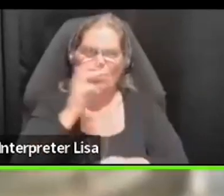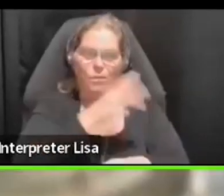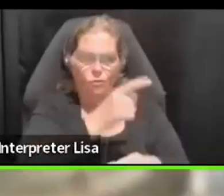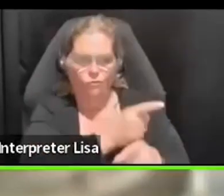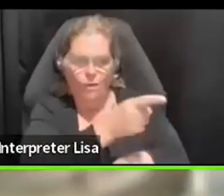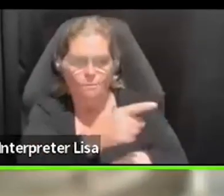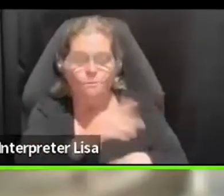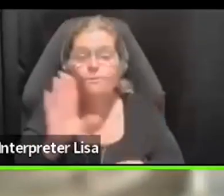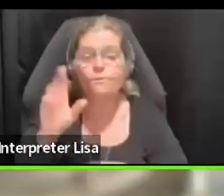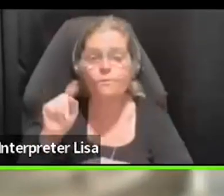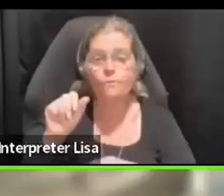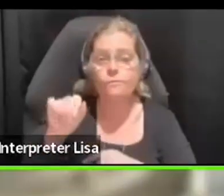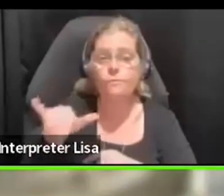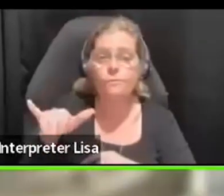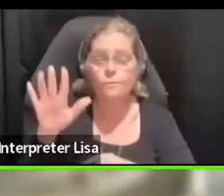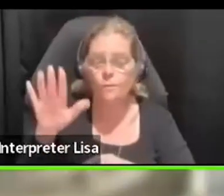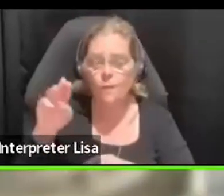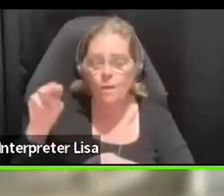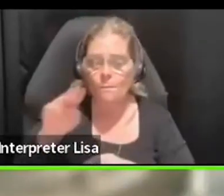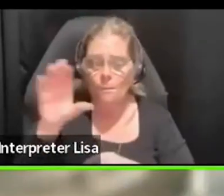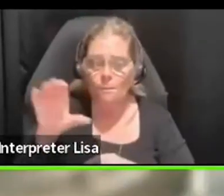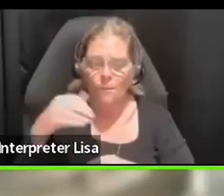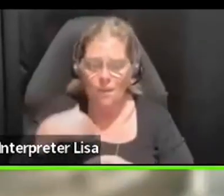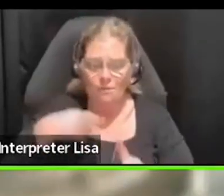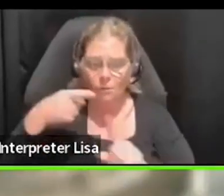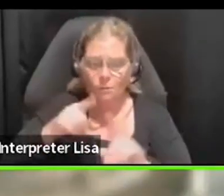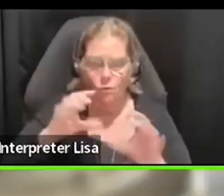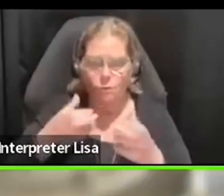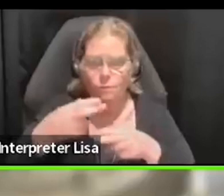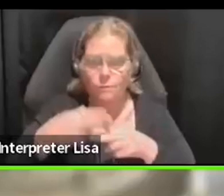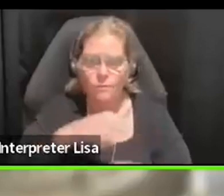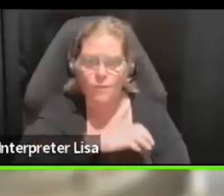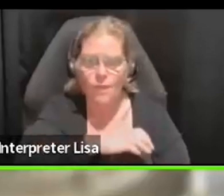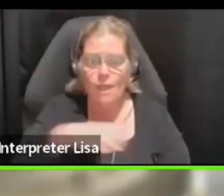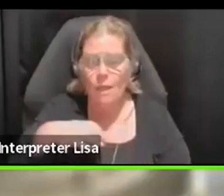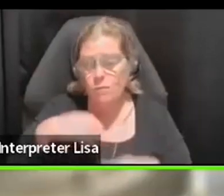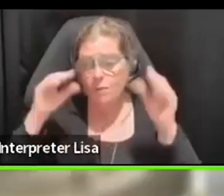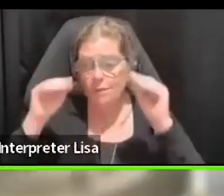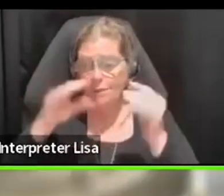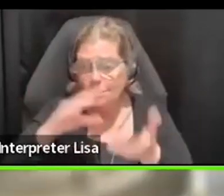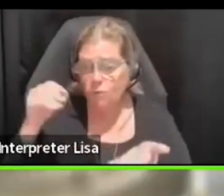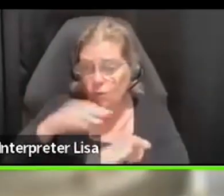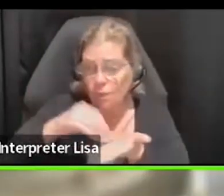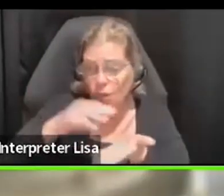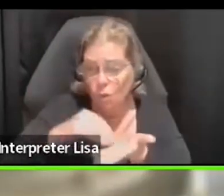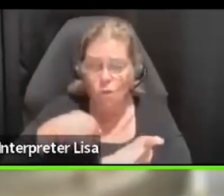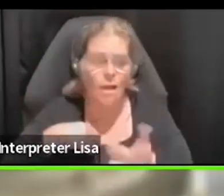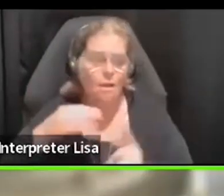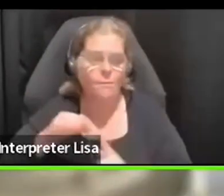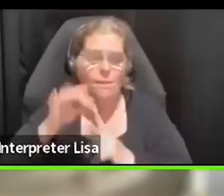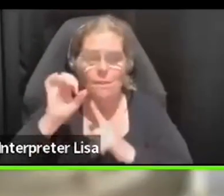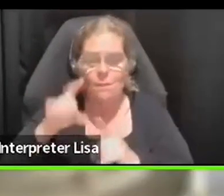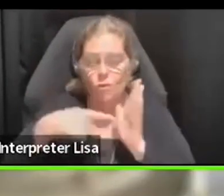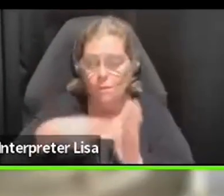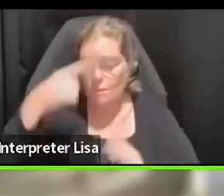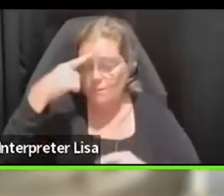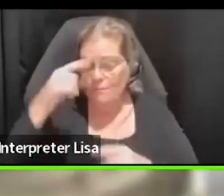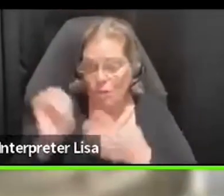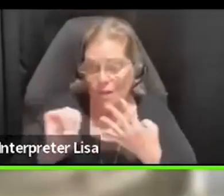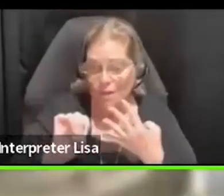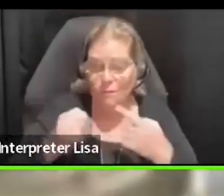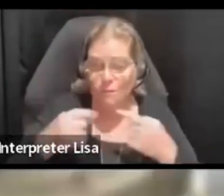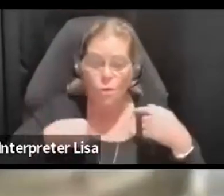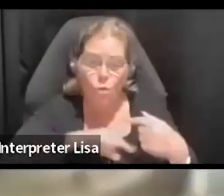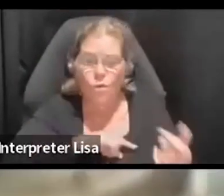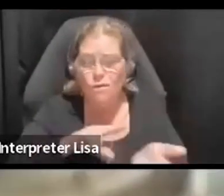Well, Montgomery County has a special group called Councils on Teaching and Learning. I'm the special ed rep for elementary. So we're the pulse